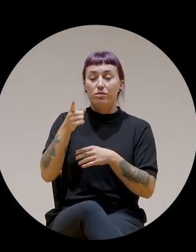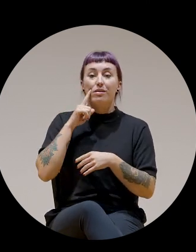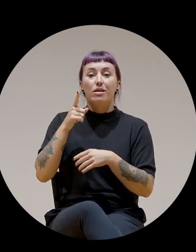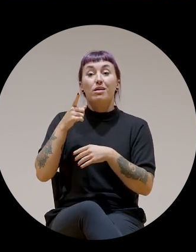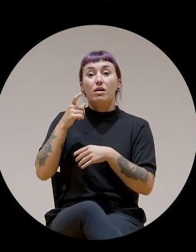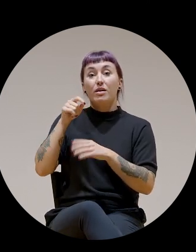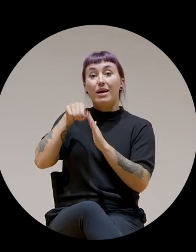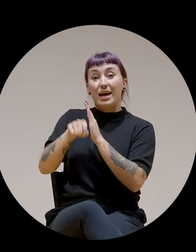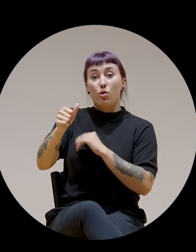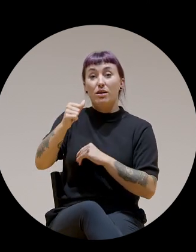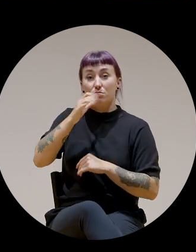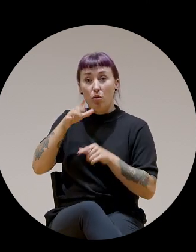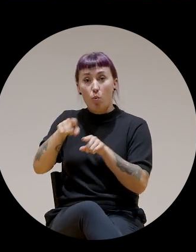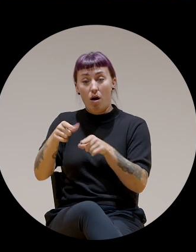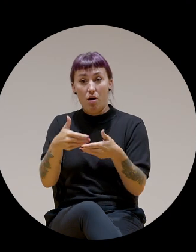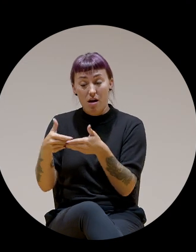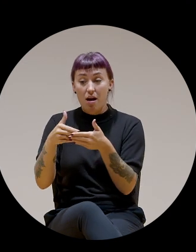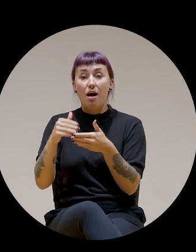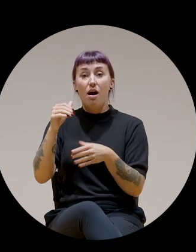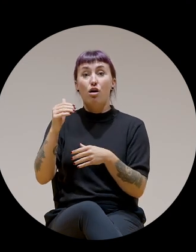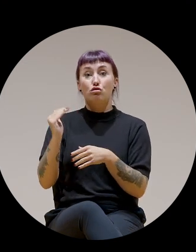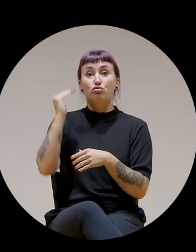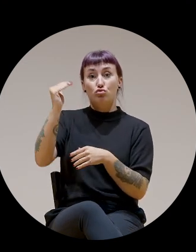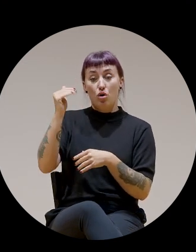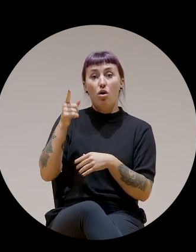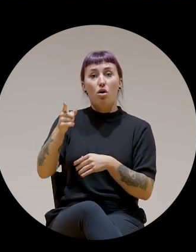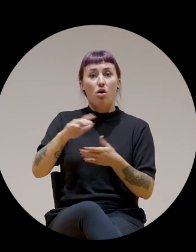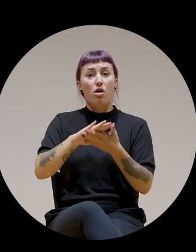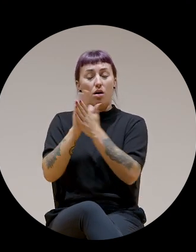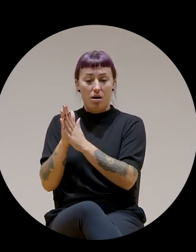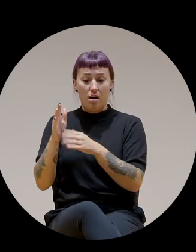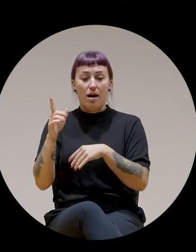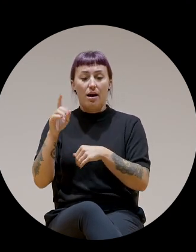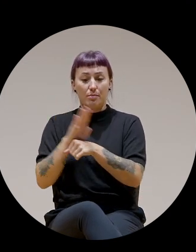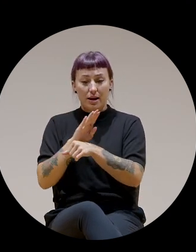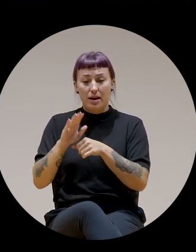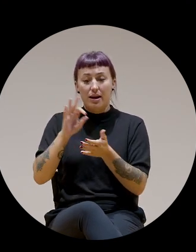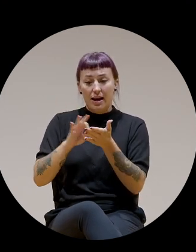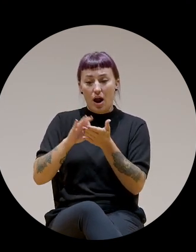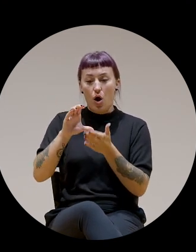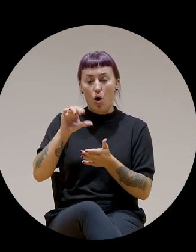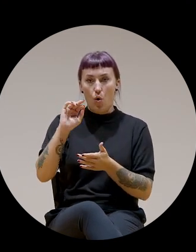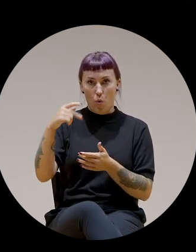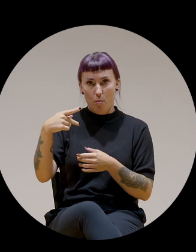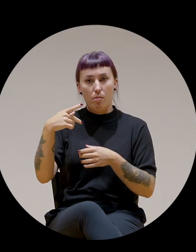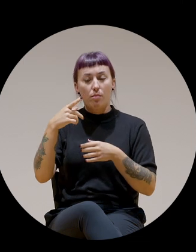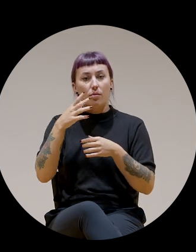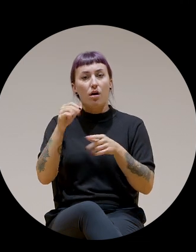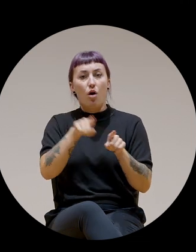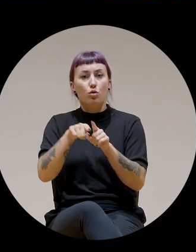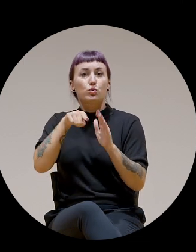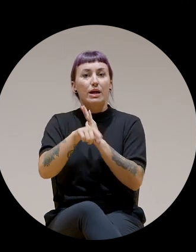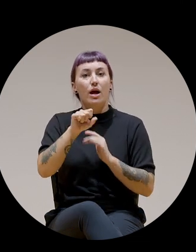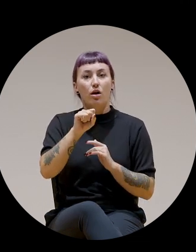baby. And so as an adult, Medicine Whip made it his business to count Kuan and then also to kill a Sioux